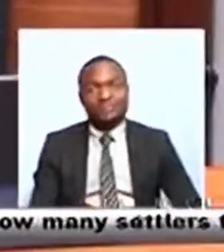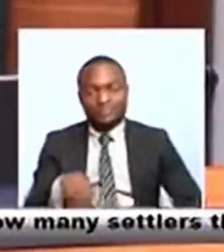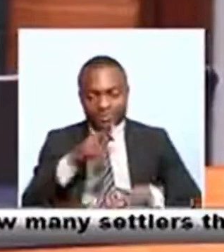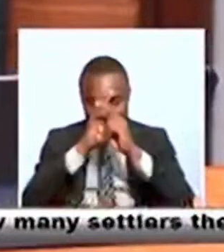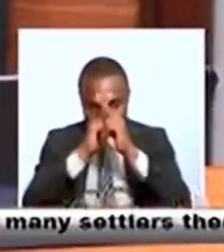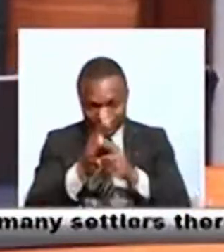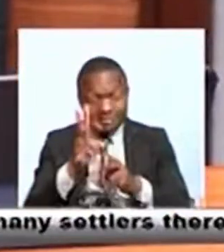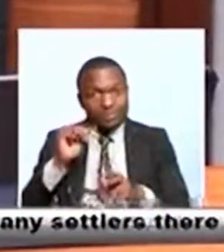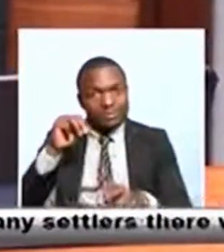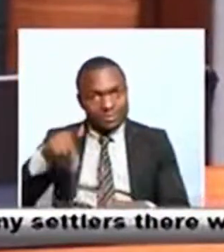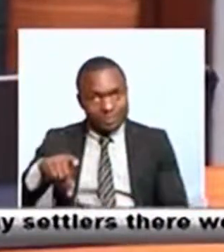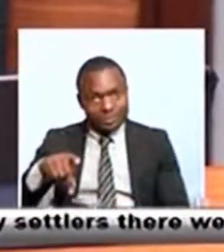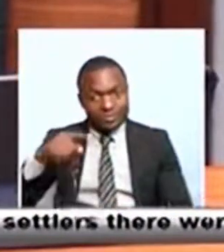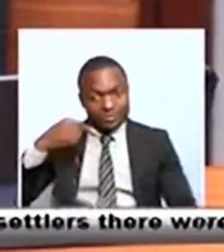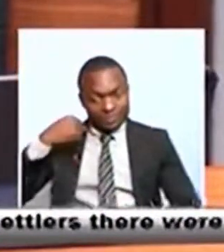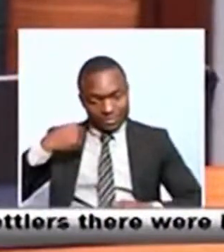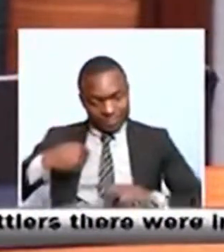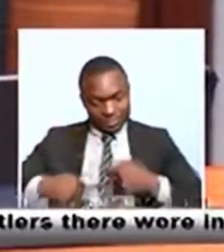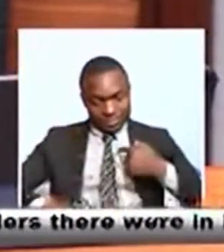Honorable Member for Kamfinsa.